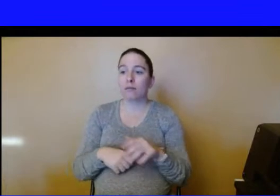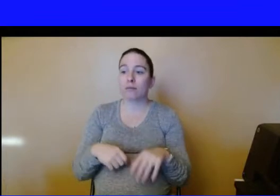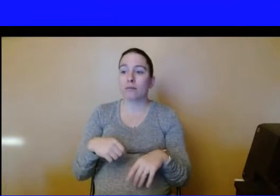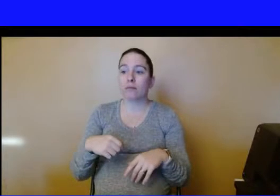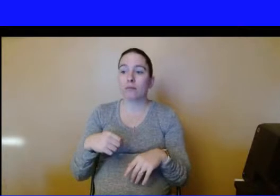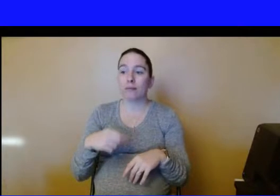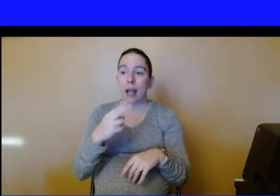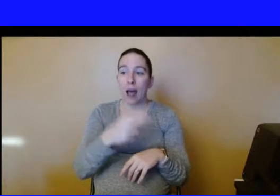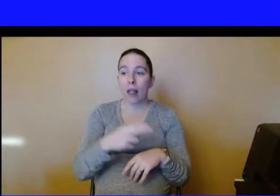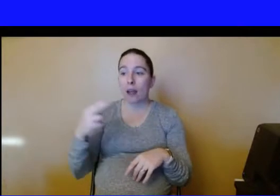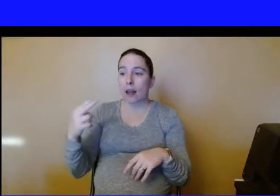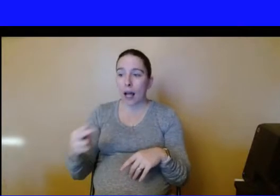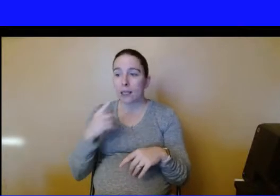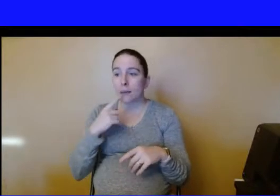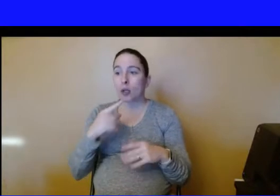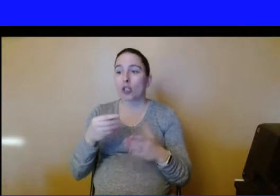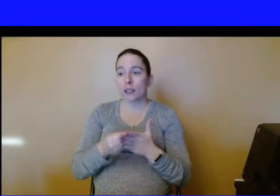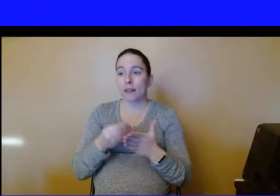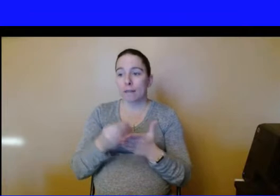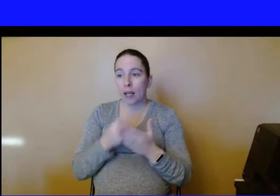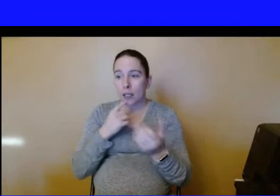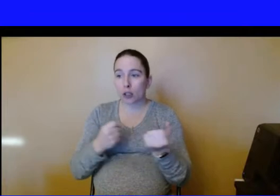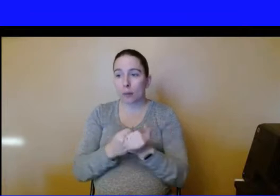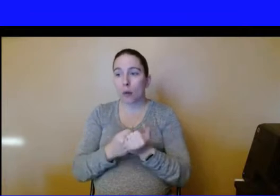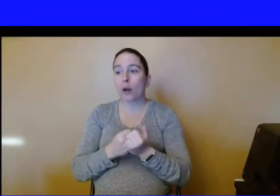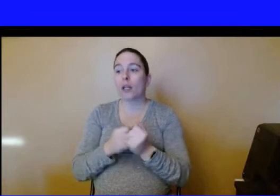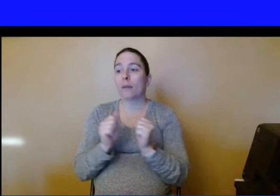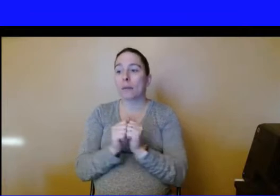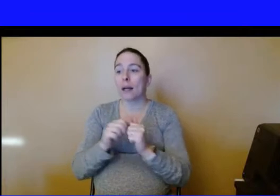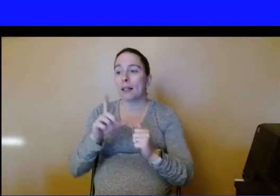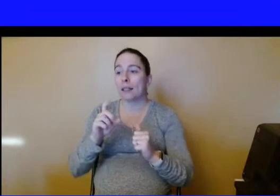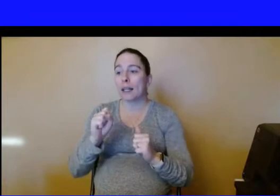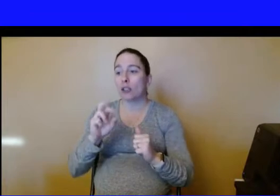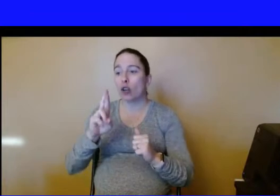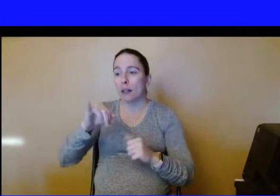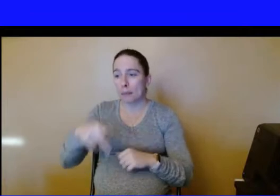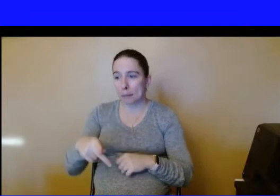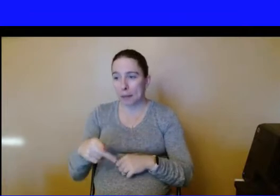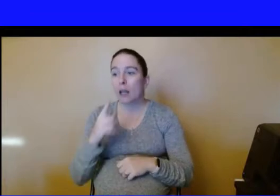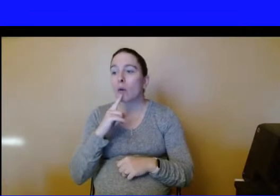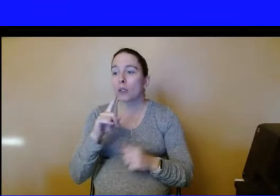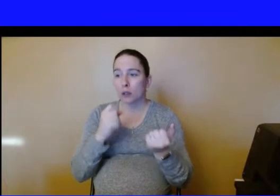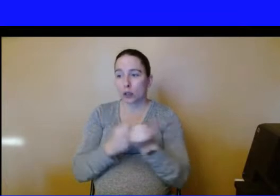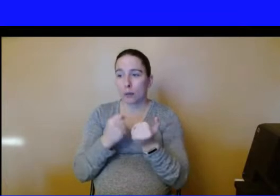$832.30 per enrolled patient per month, approximately